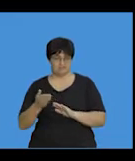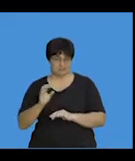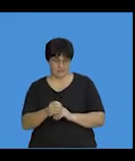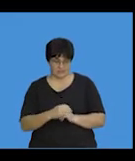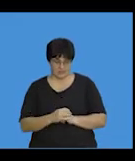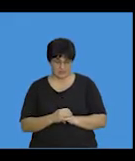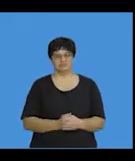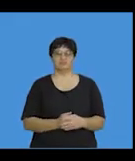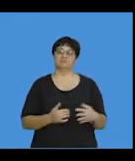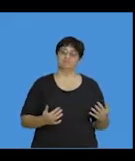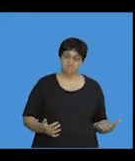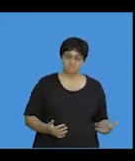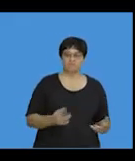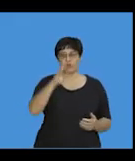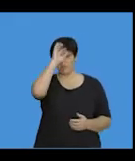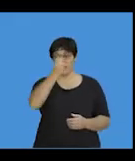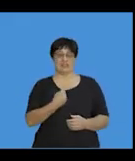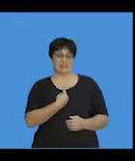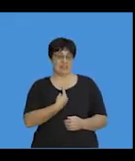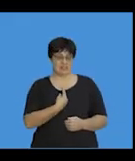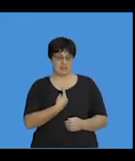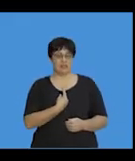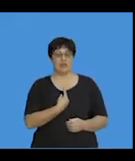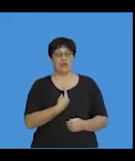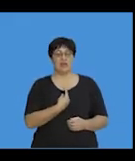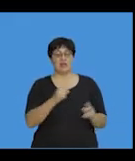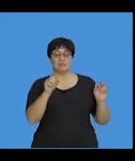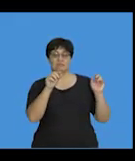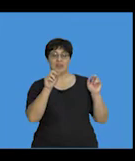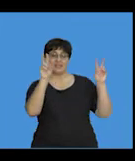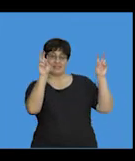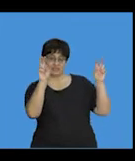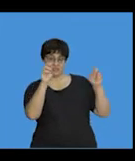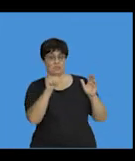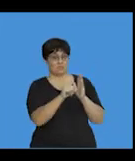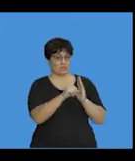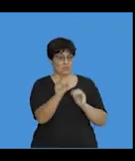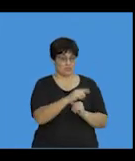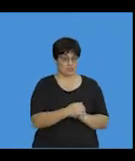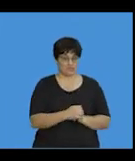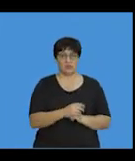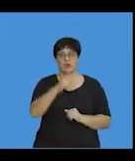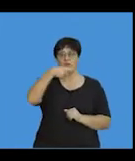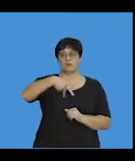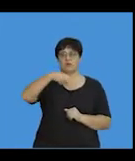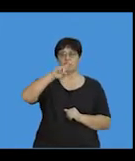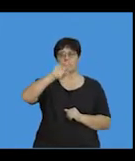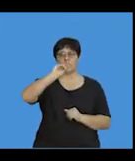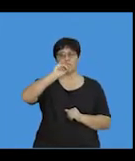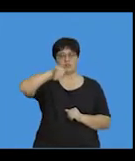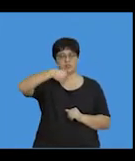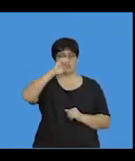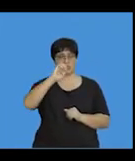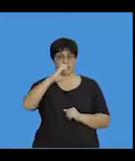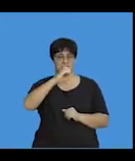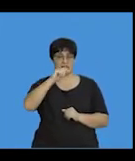through. So let's remind ourselves of the important definitions. The first one is, what is a projectile? Well, it's any object